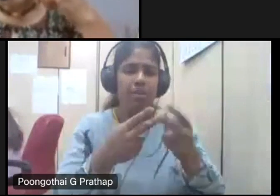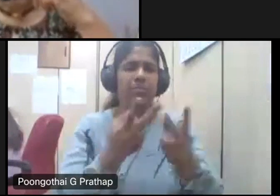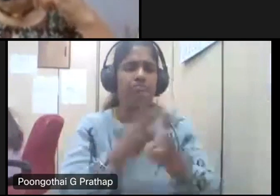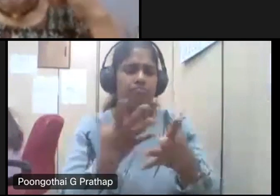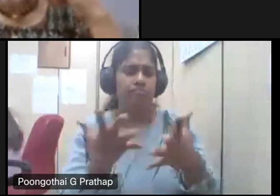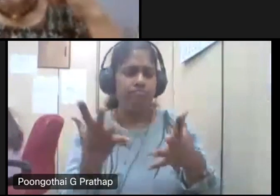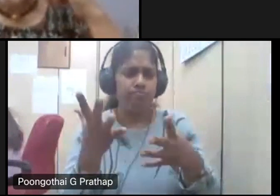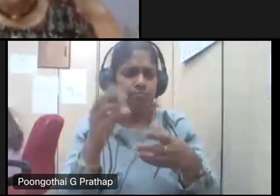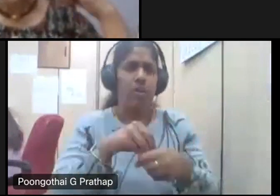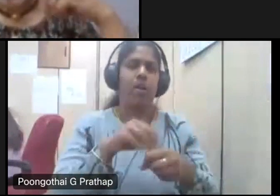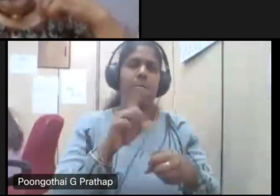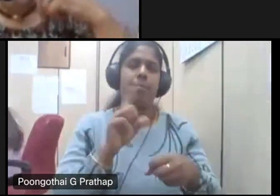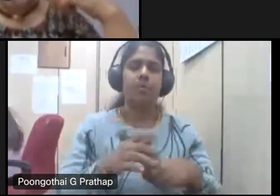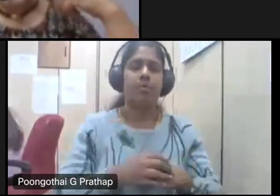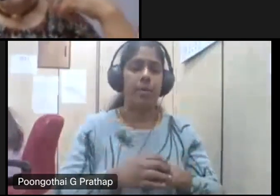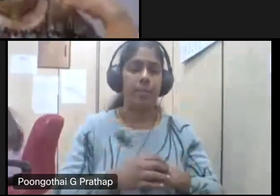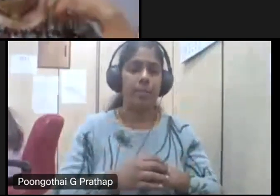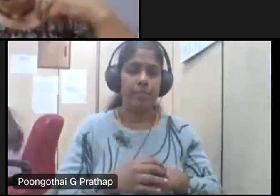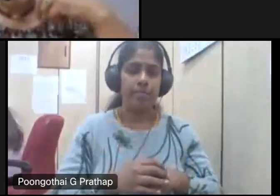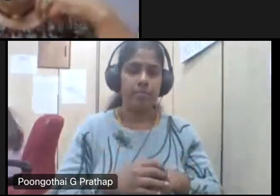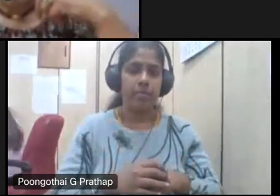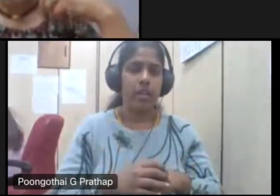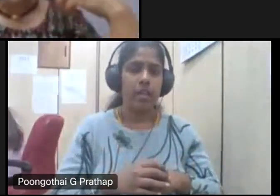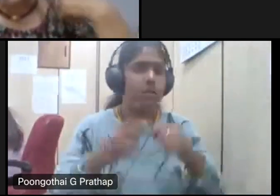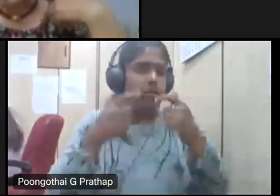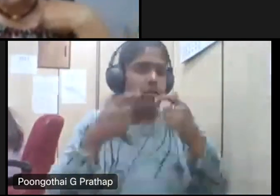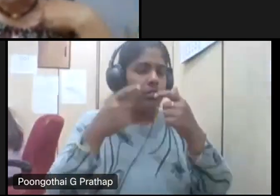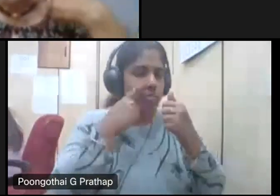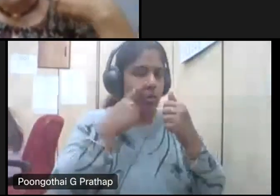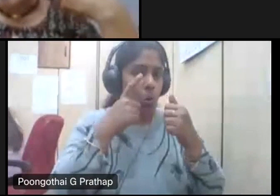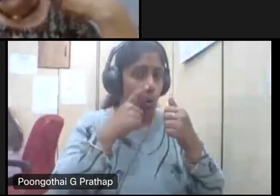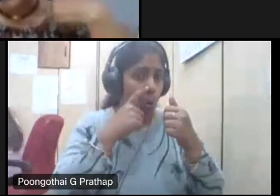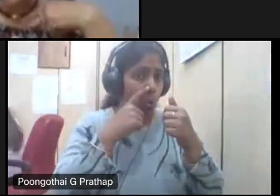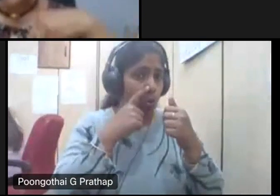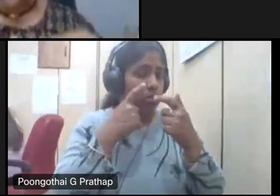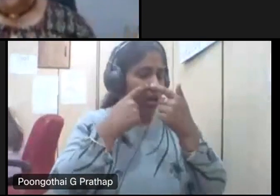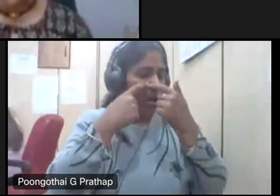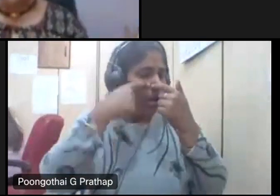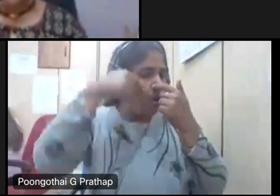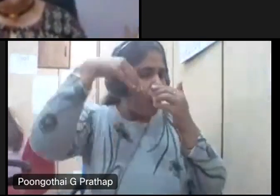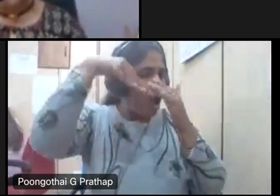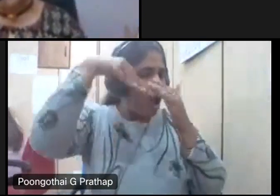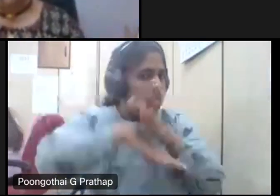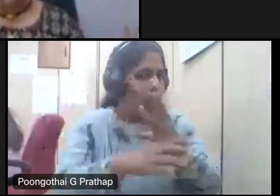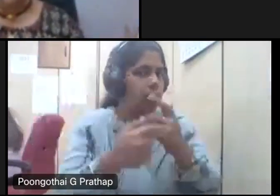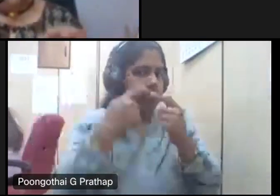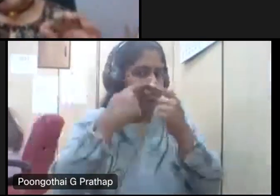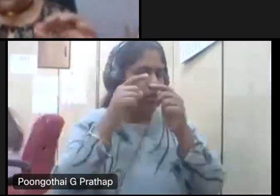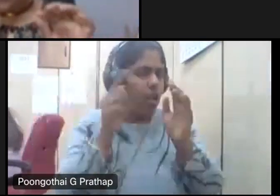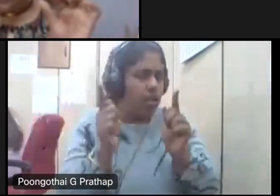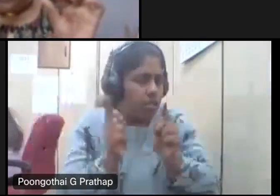Narrow, short and kinked air passages starting from nose, going to trachea and further